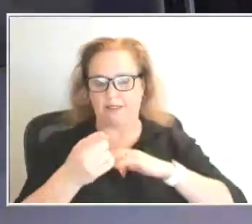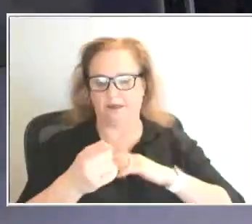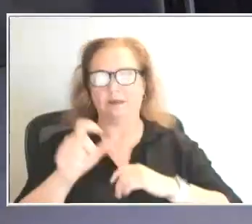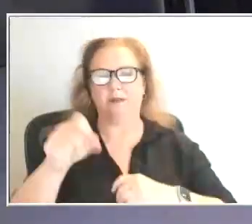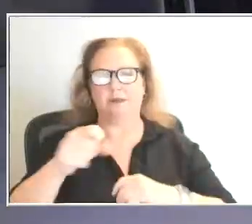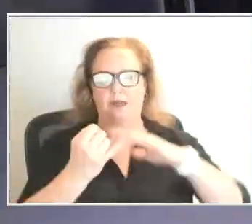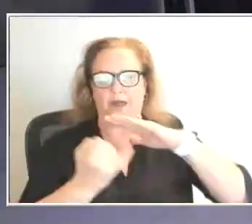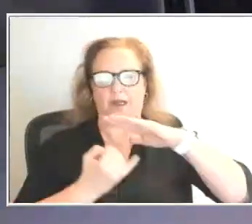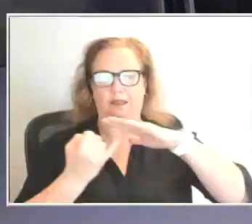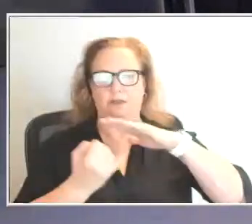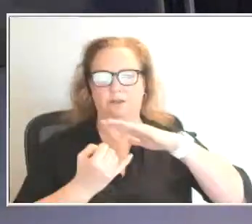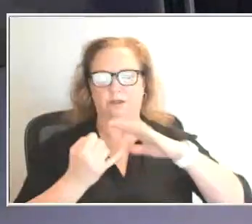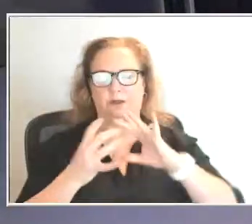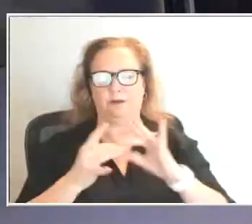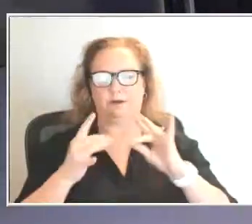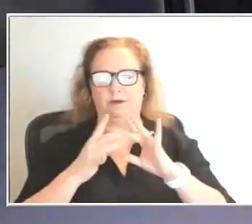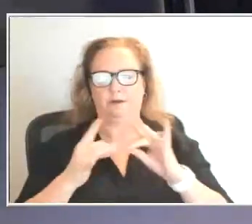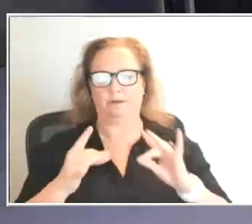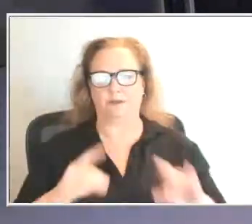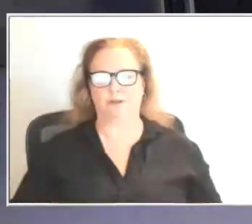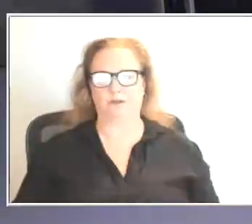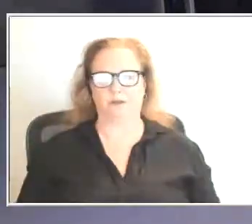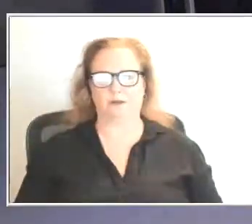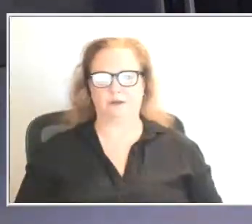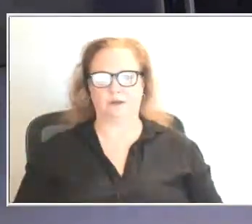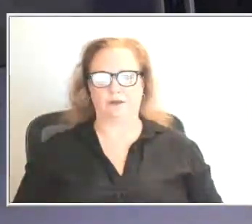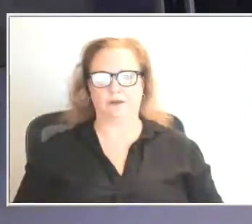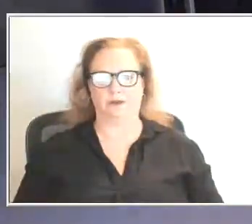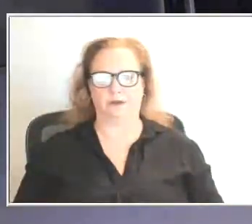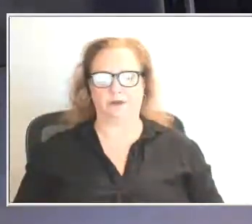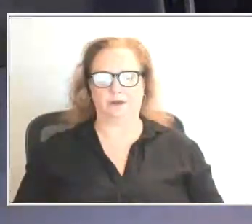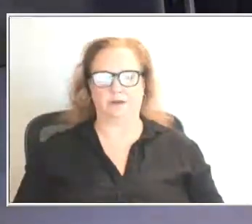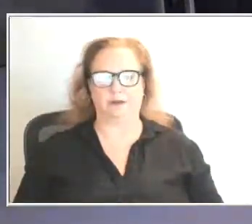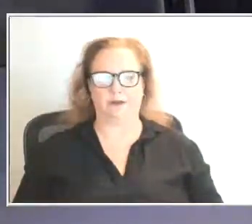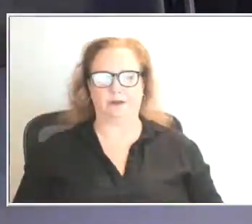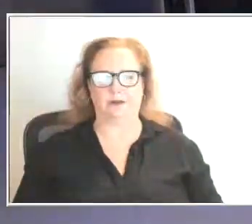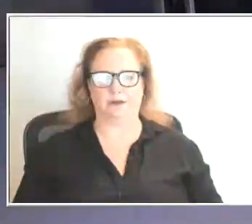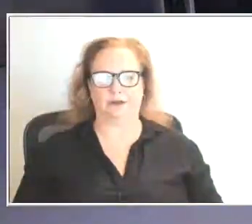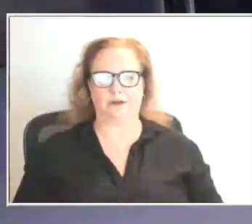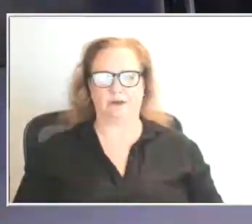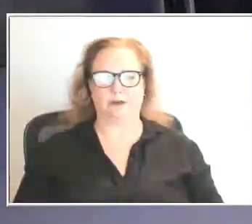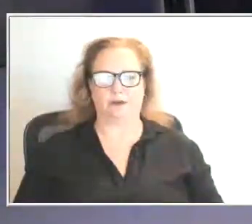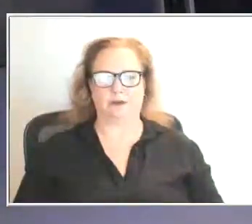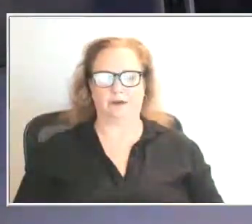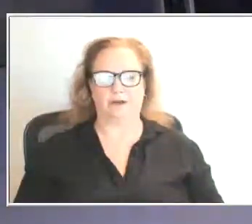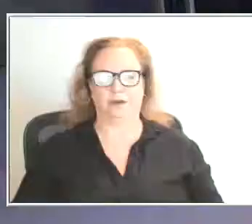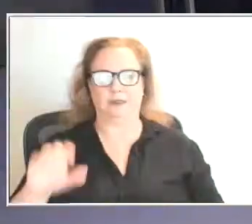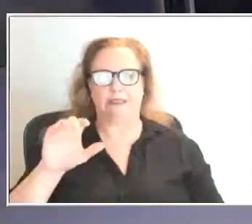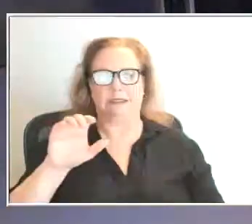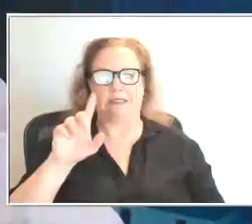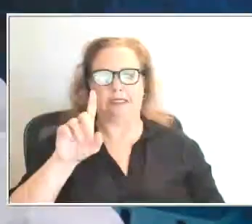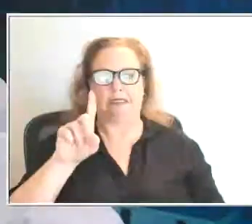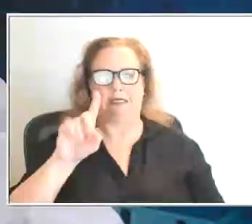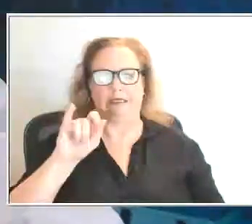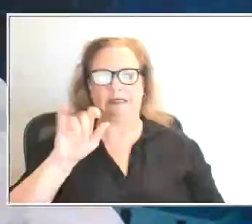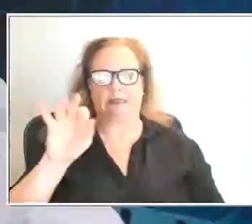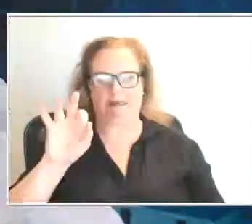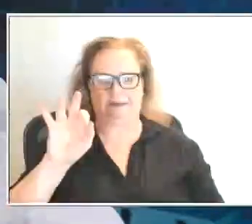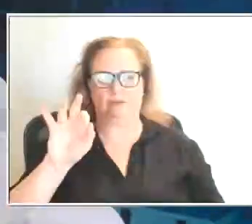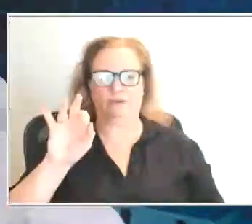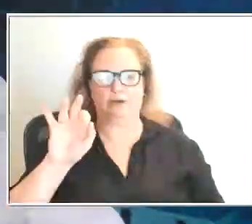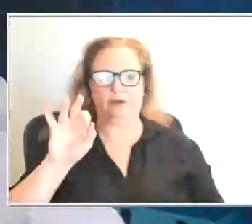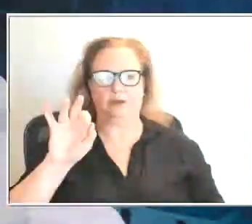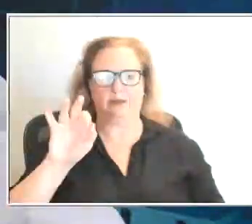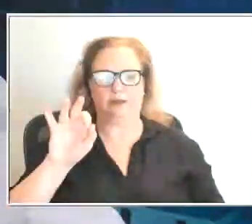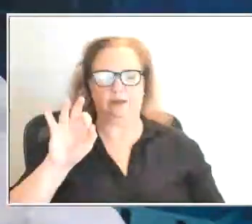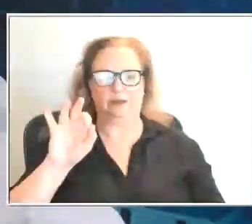know if I should mention what it was for. Well, that's up to you. Your choice entirely. It was C. diff. Yep. And it's something you